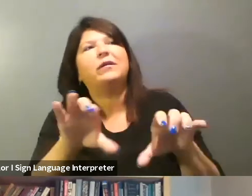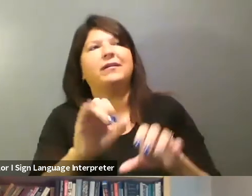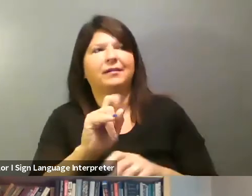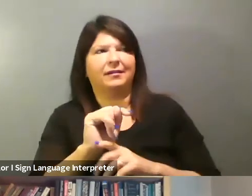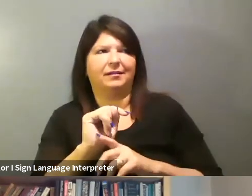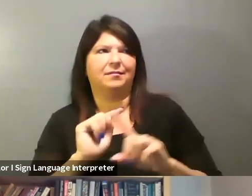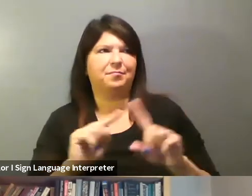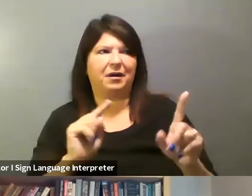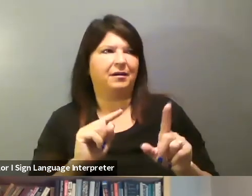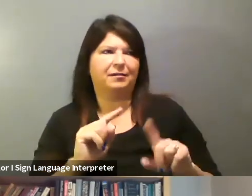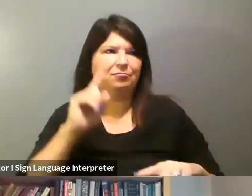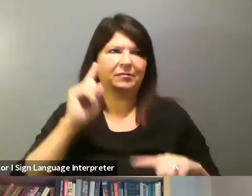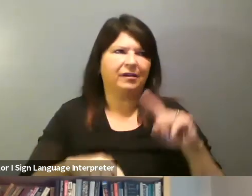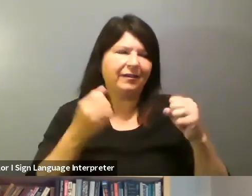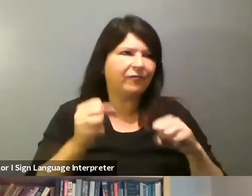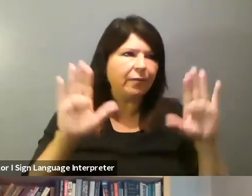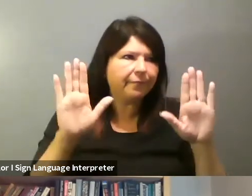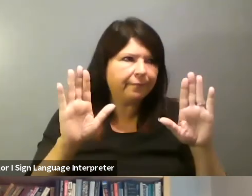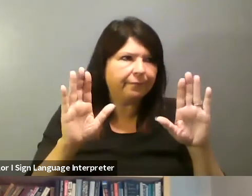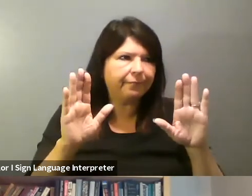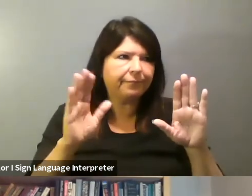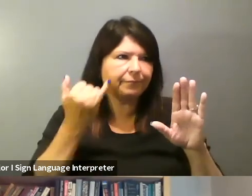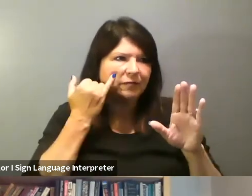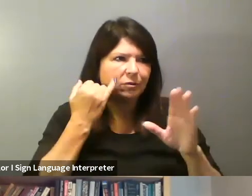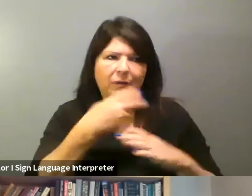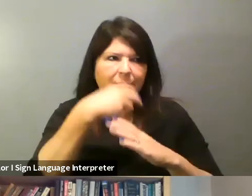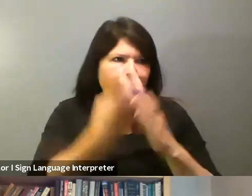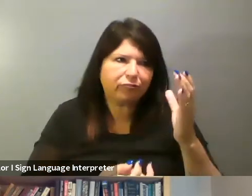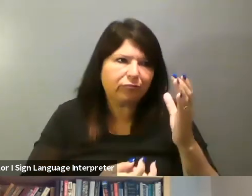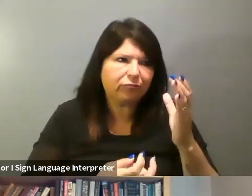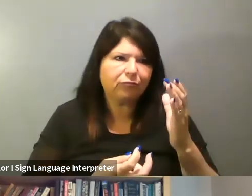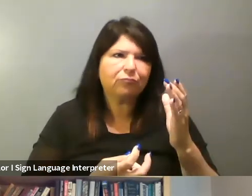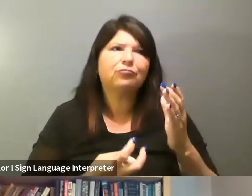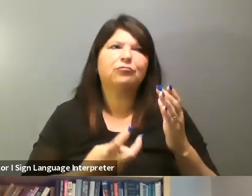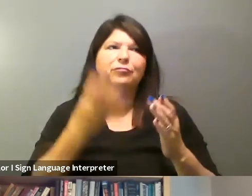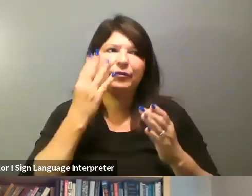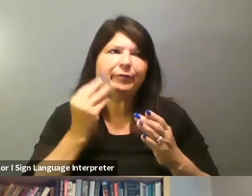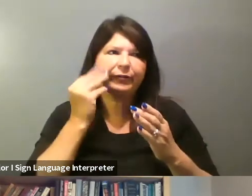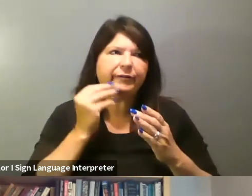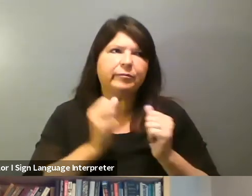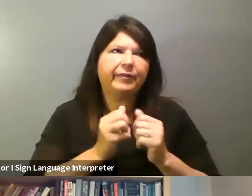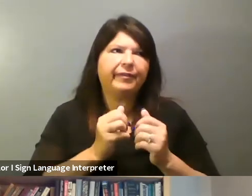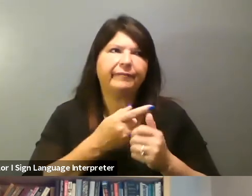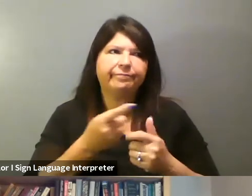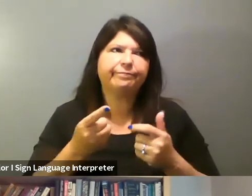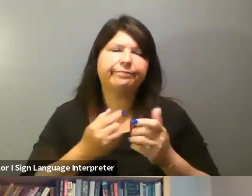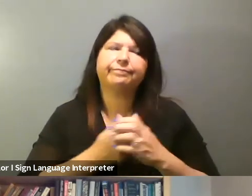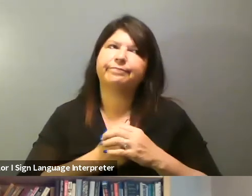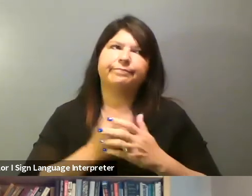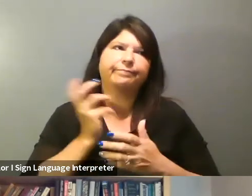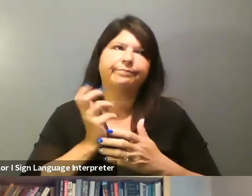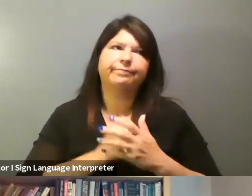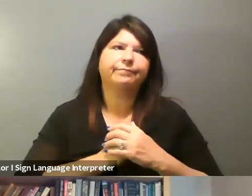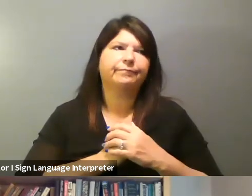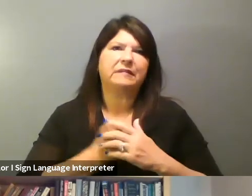to give up once you get yourself immersed in this struggle. because it's something that it's all